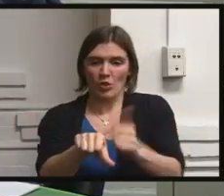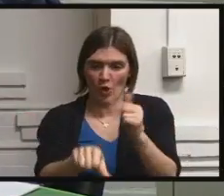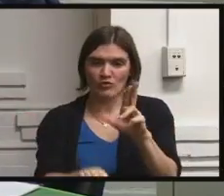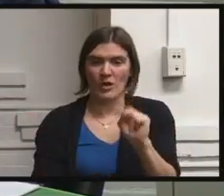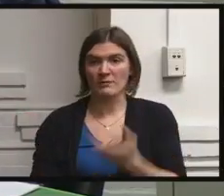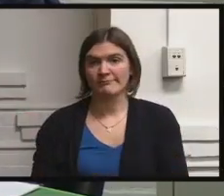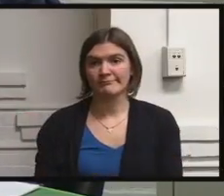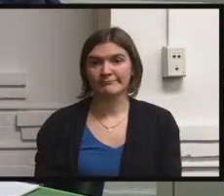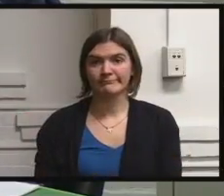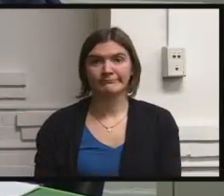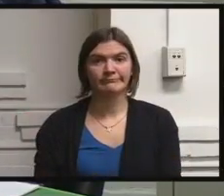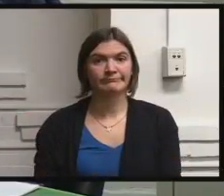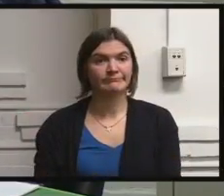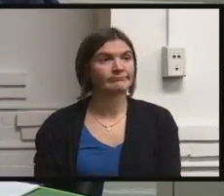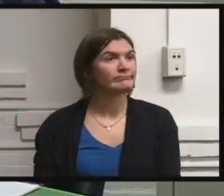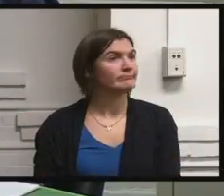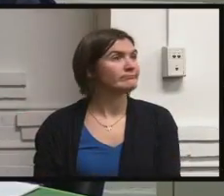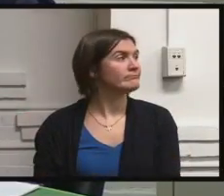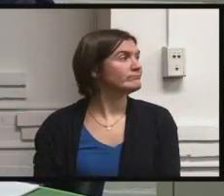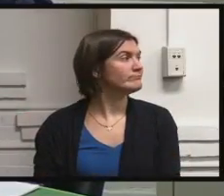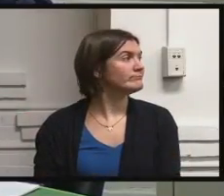do it.